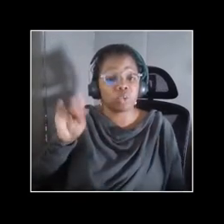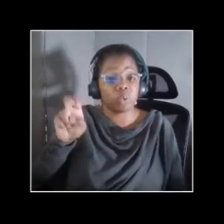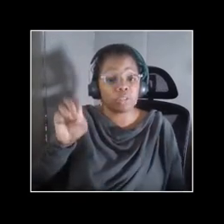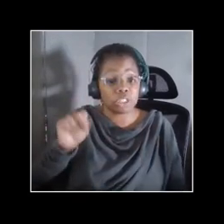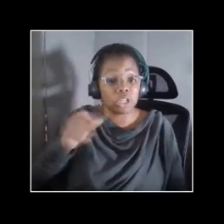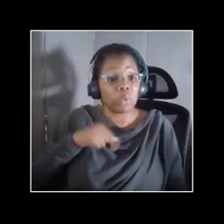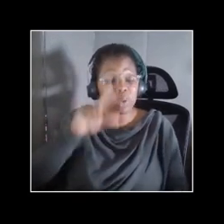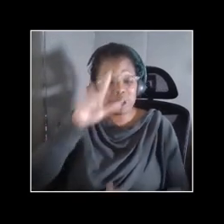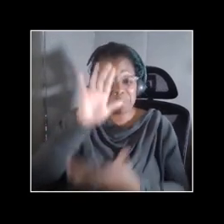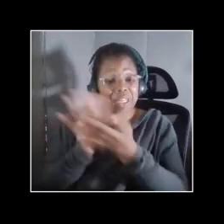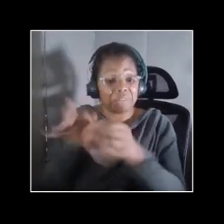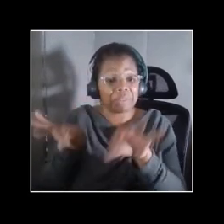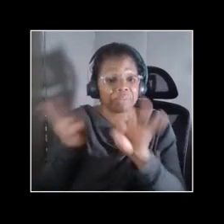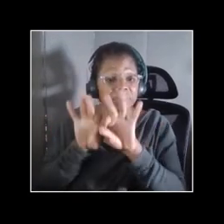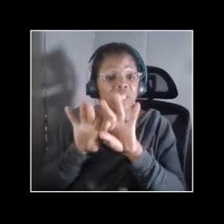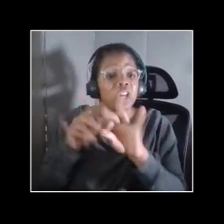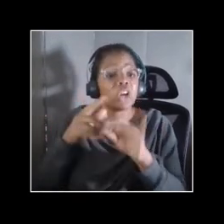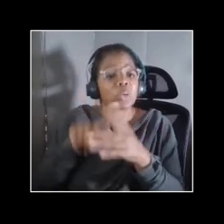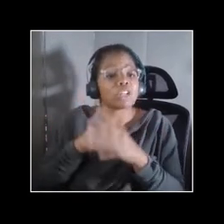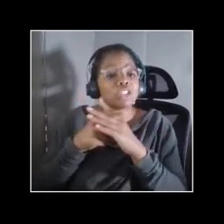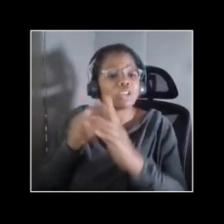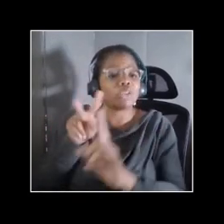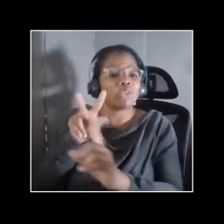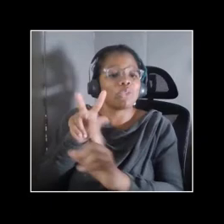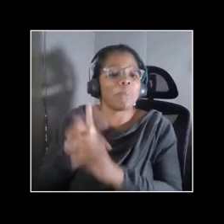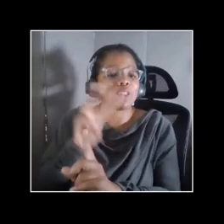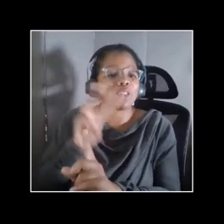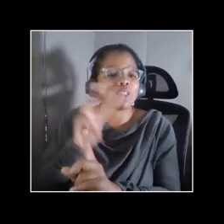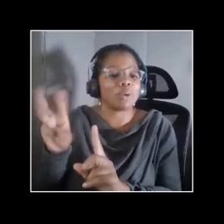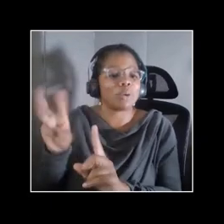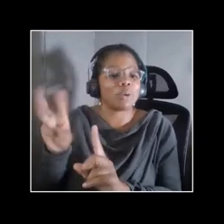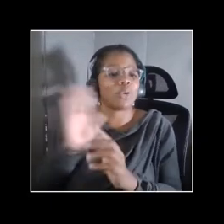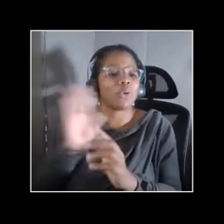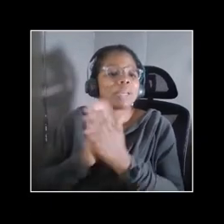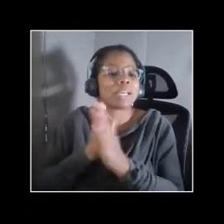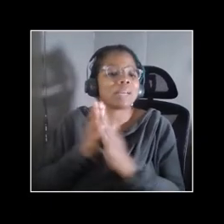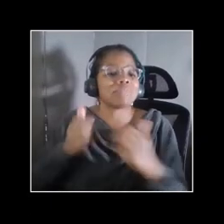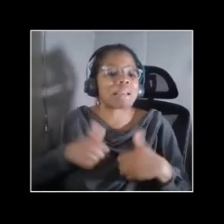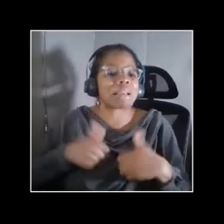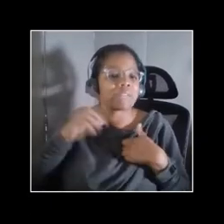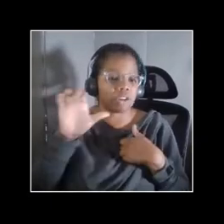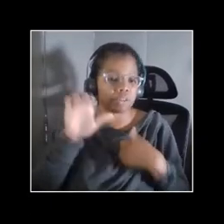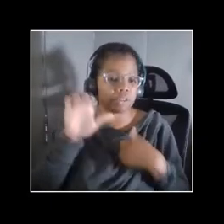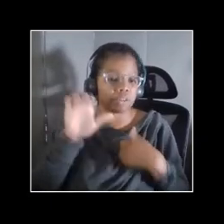are relevant and that we can start to put into the website so it becomes this living document.